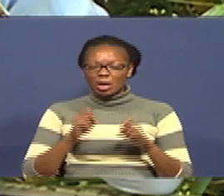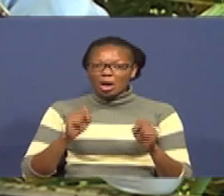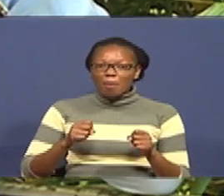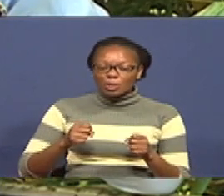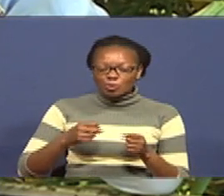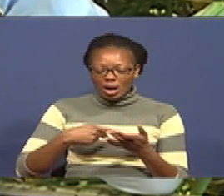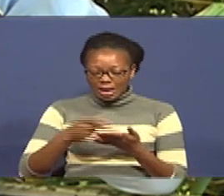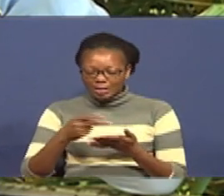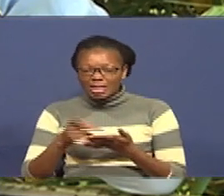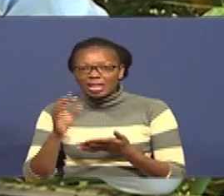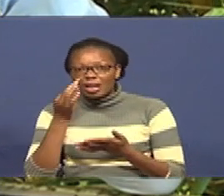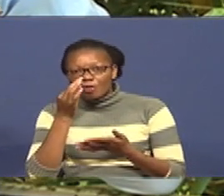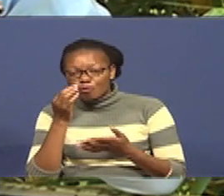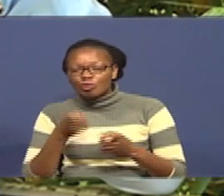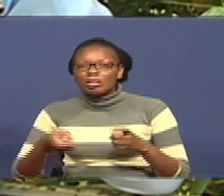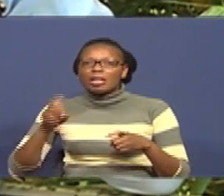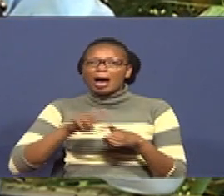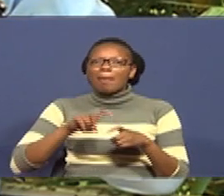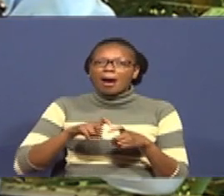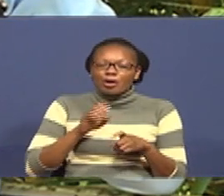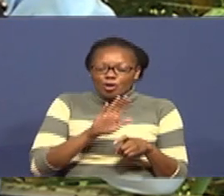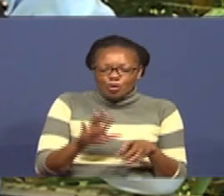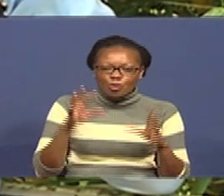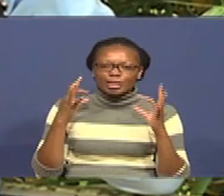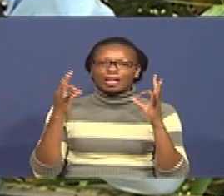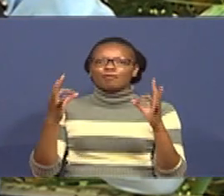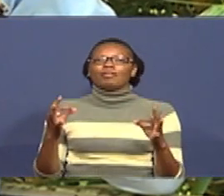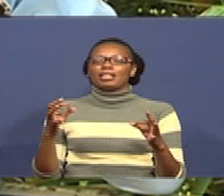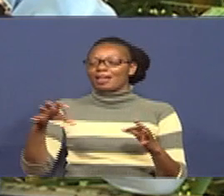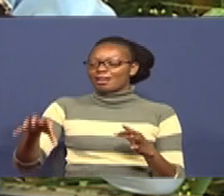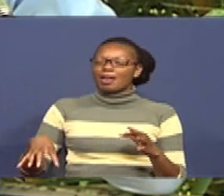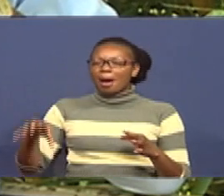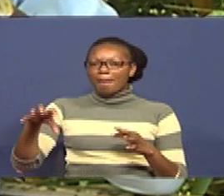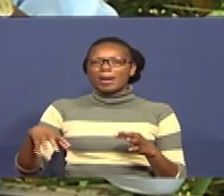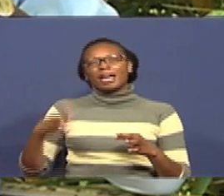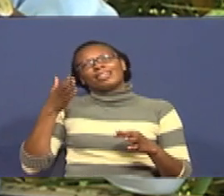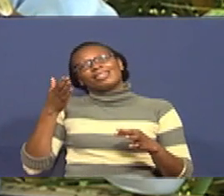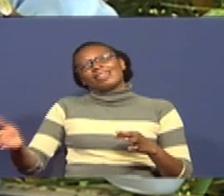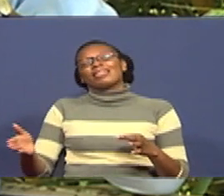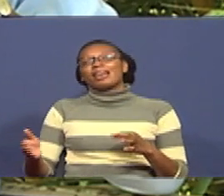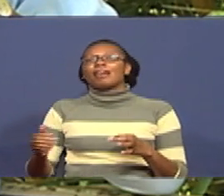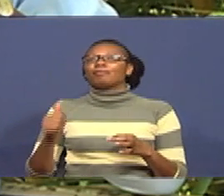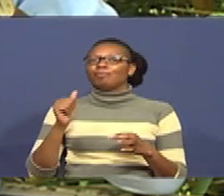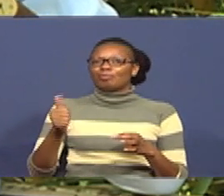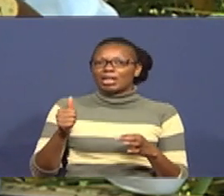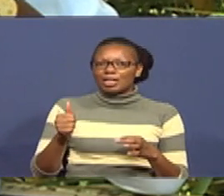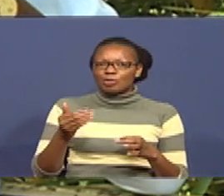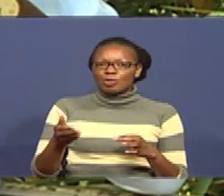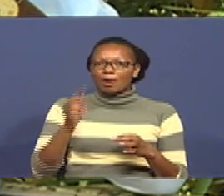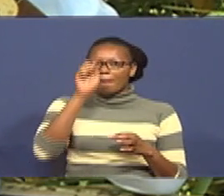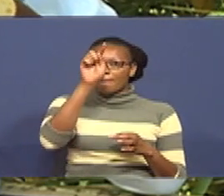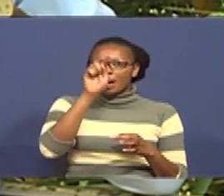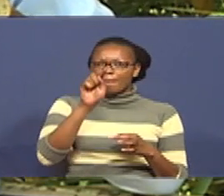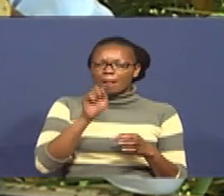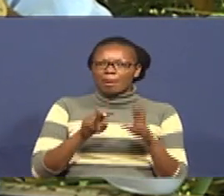matunda ni makubwa makubwa na yenye afya. Unaweza ukauza tunda hili likiwa lenyewe ama